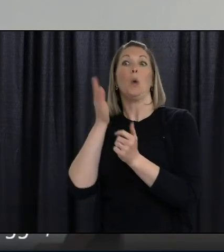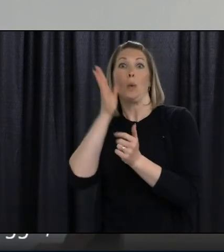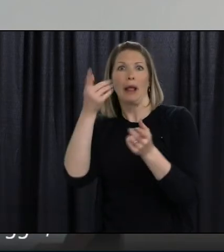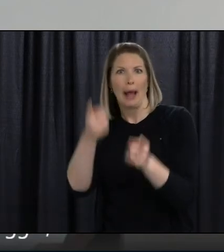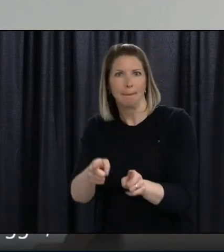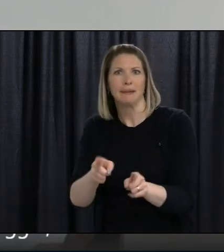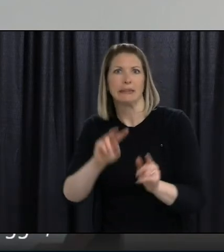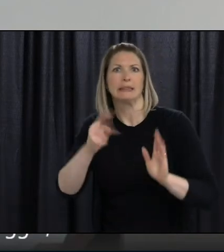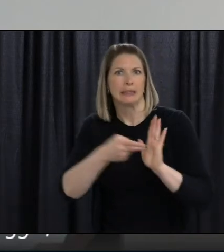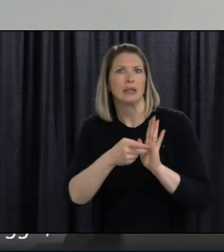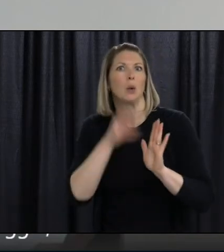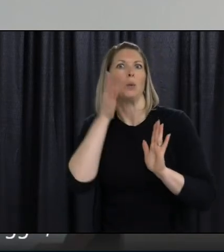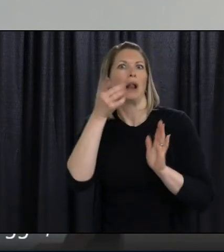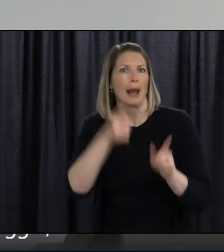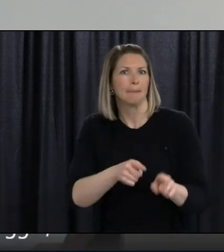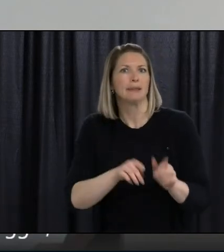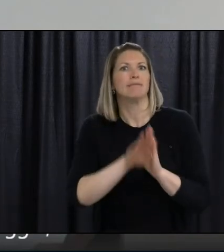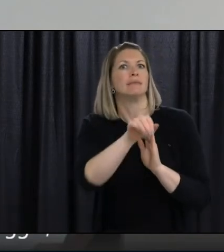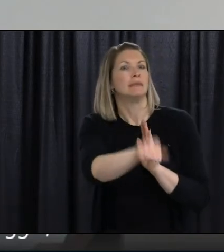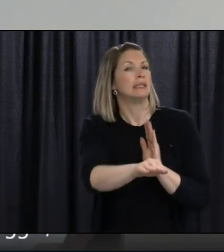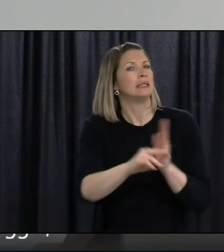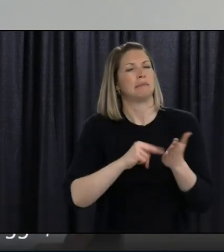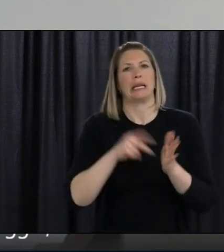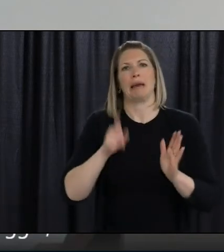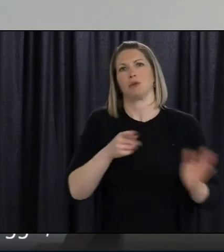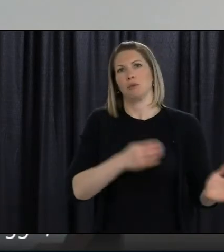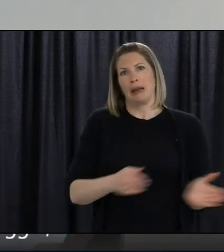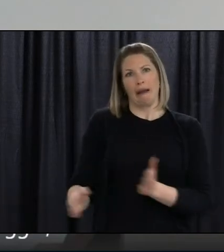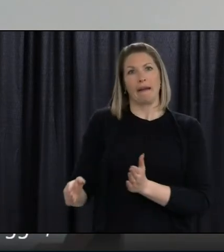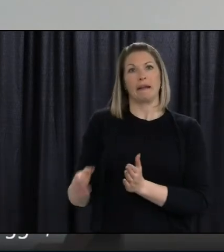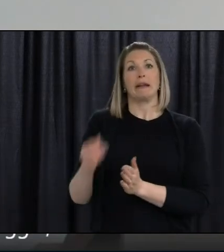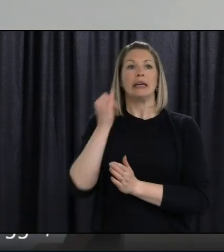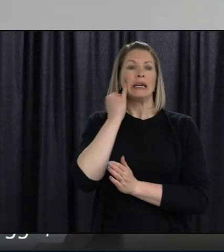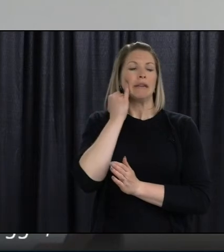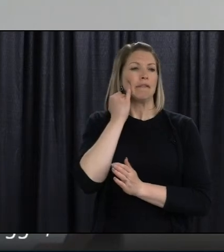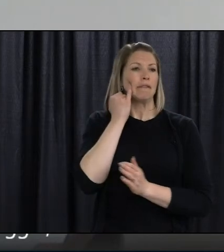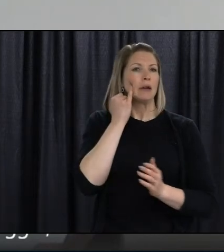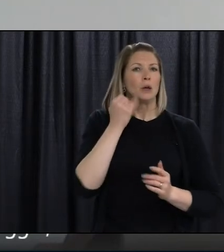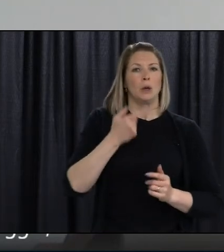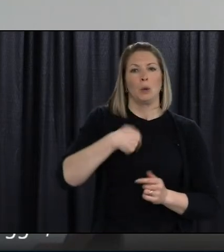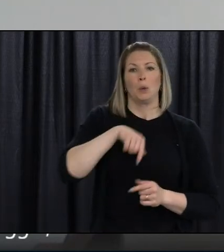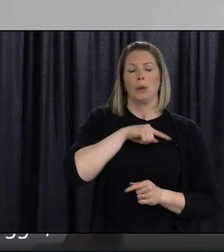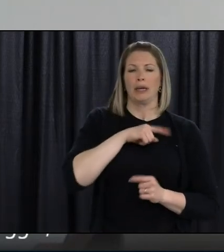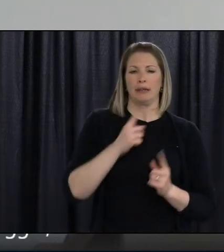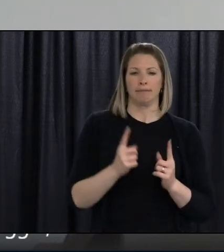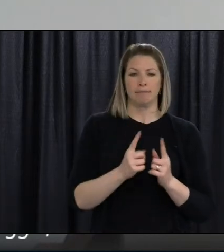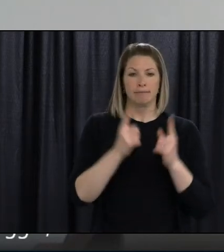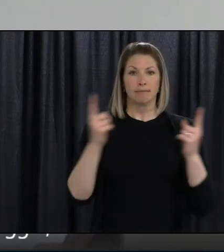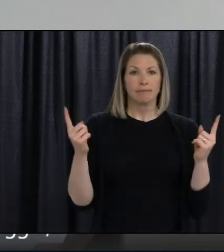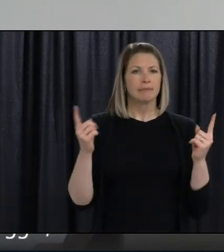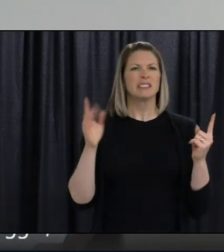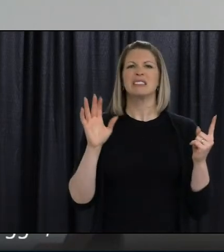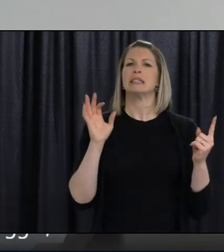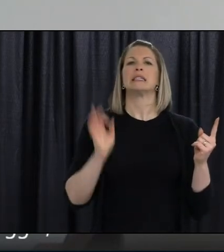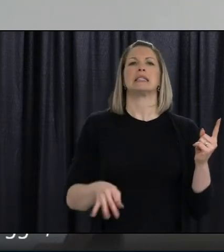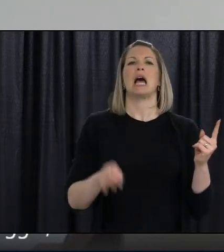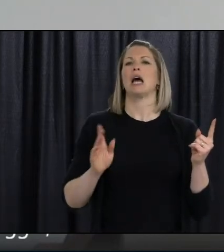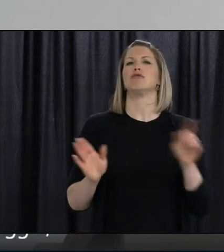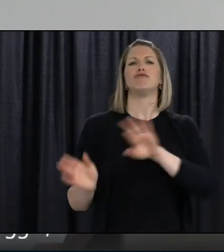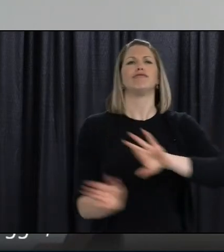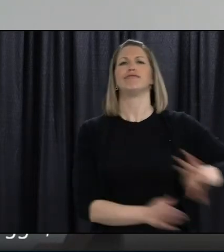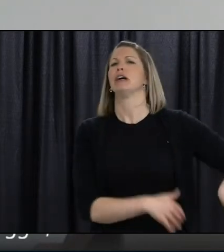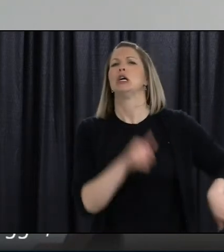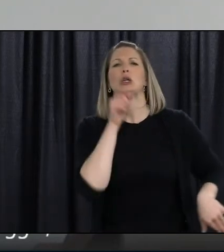CHI projections of what would happen if we slip with social distancing, even the slightest bit, where we run out